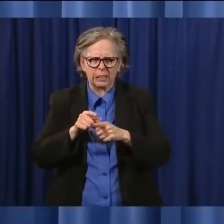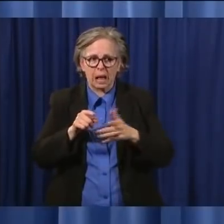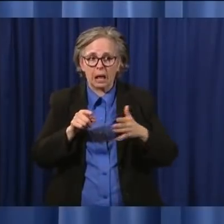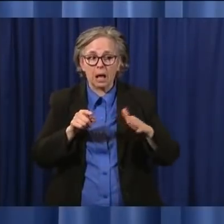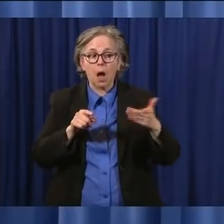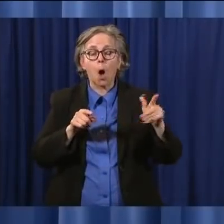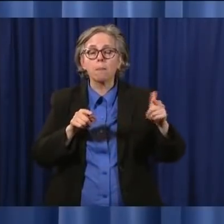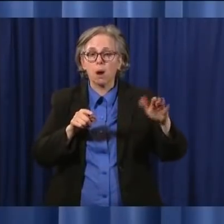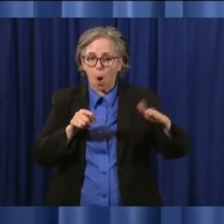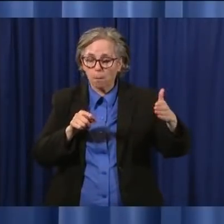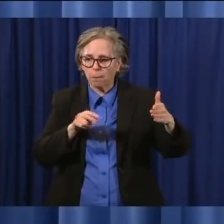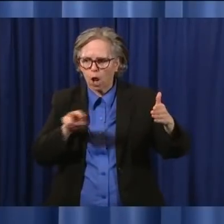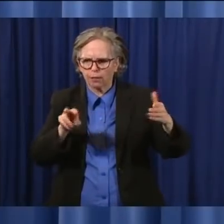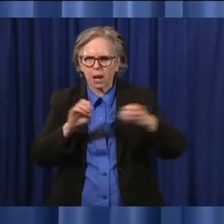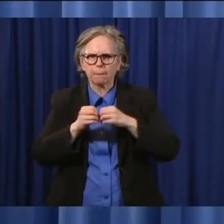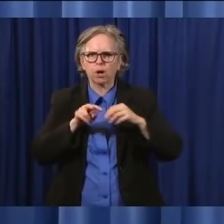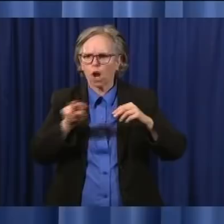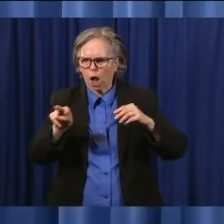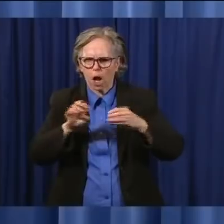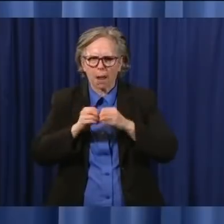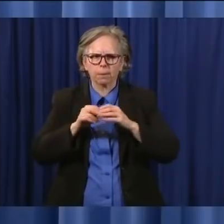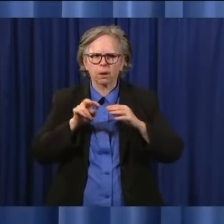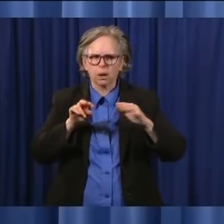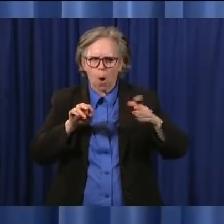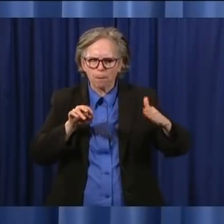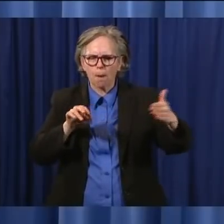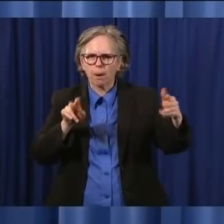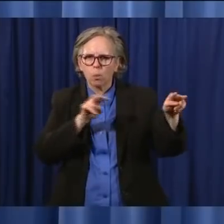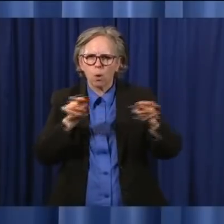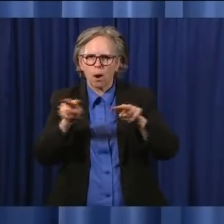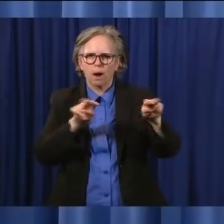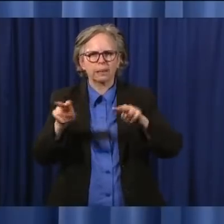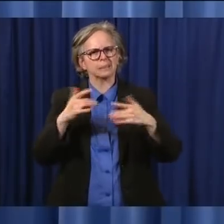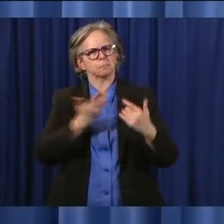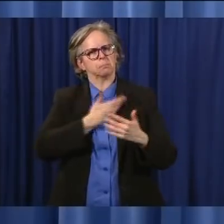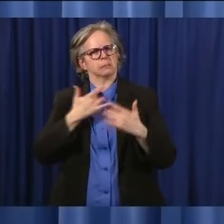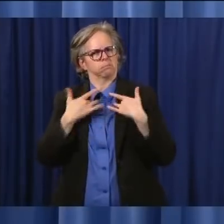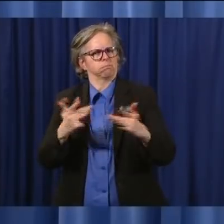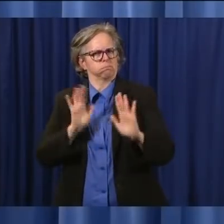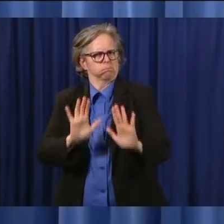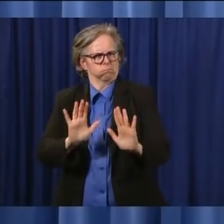period of time, and so that's one of the things that we have been doing.